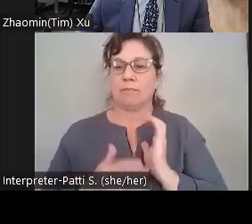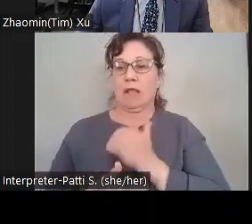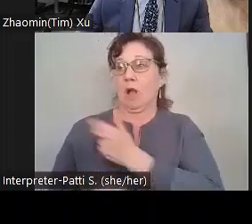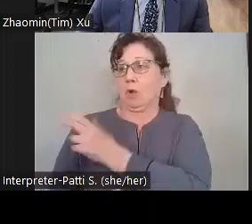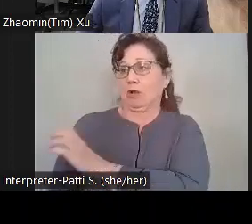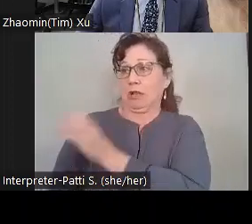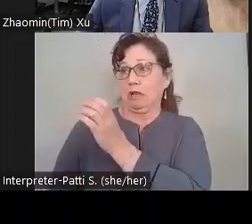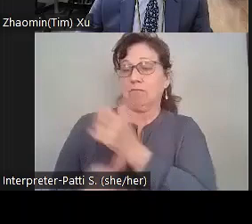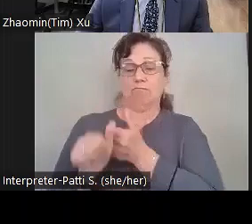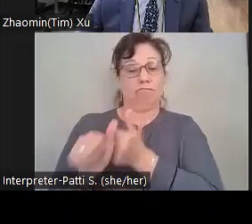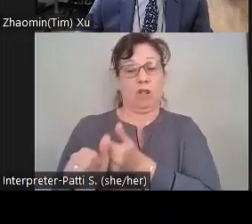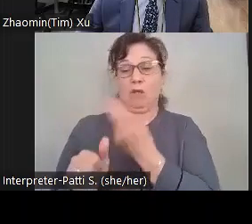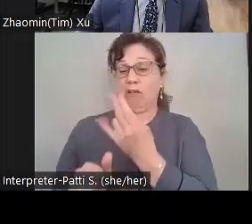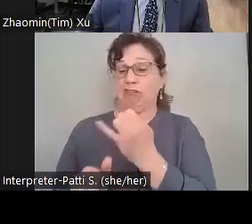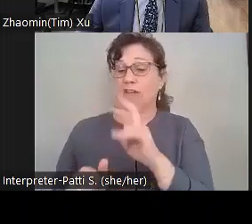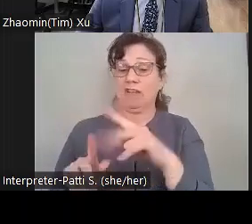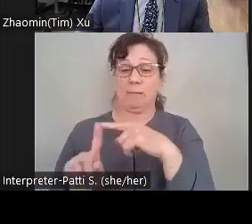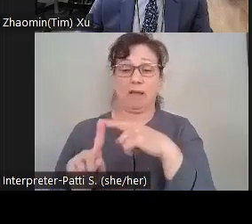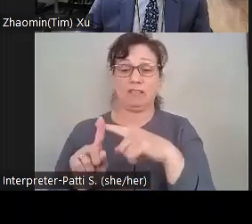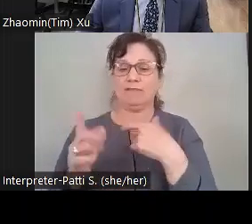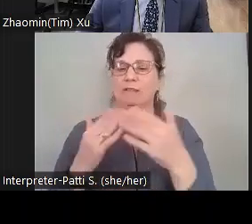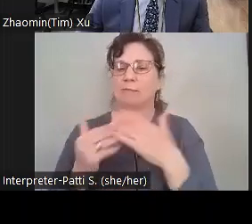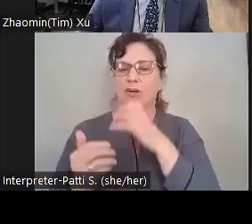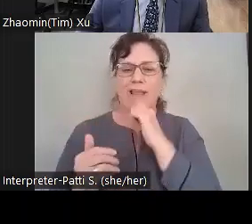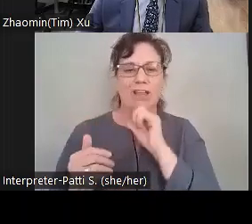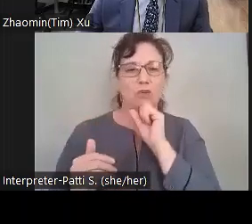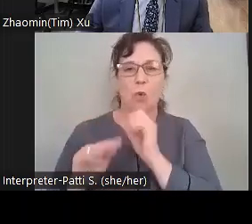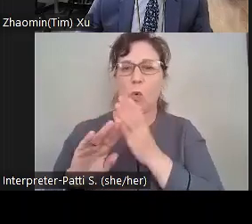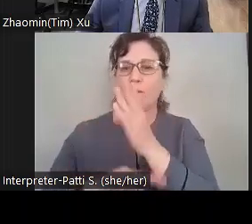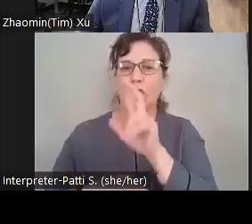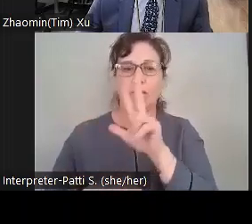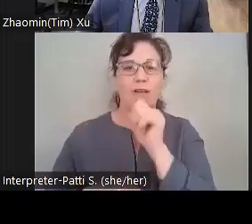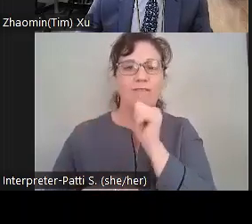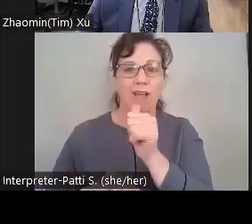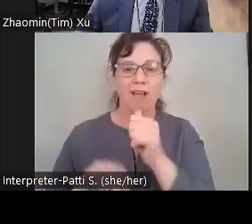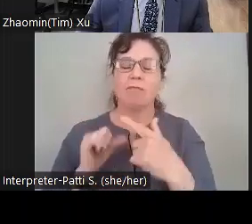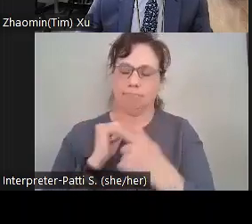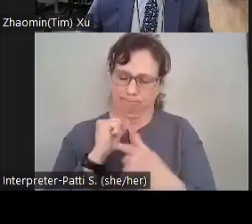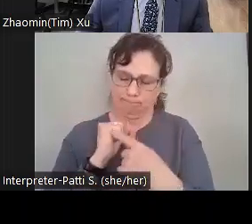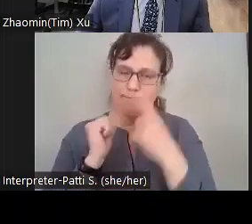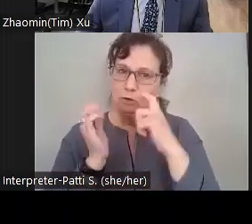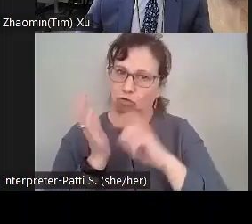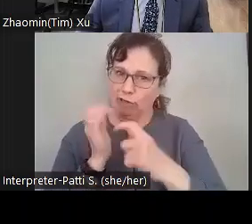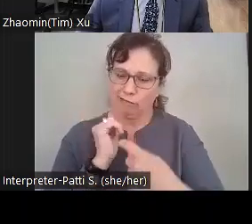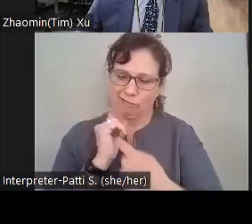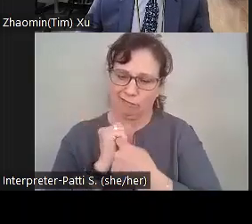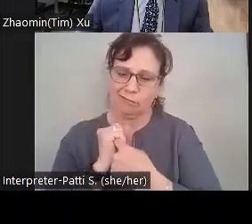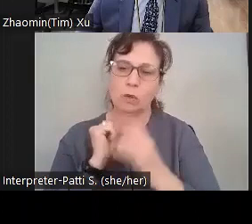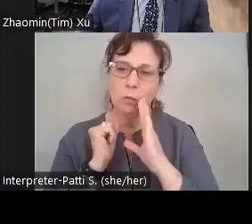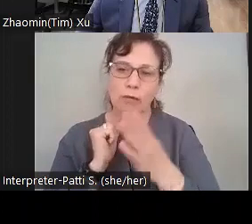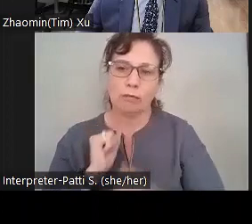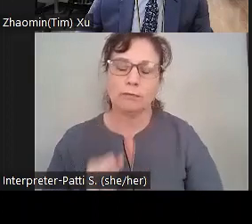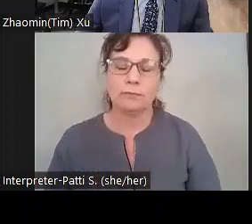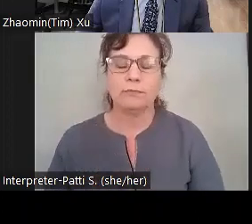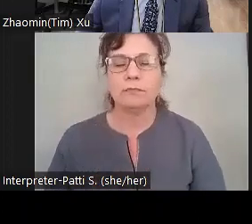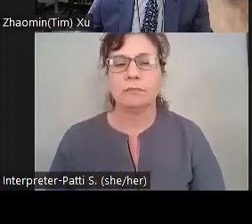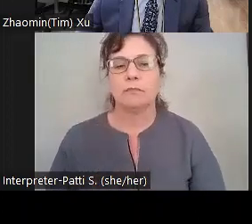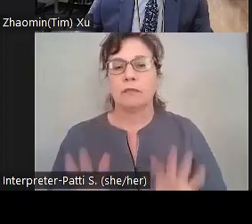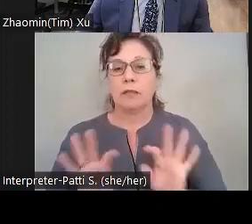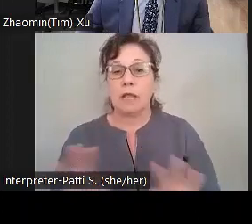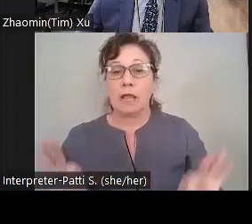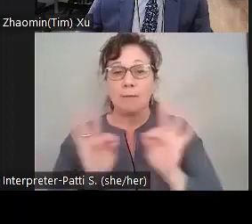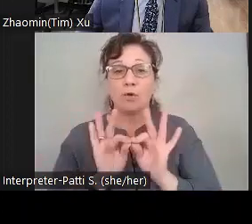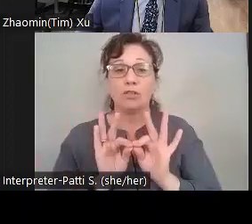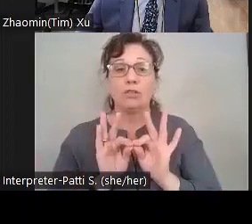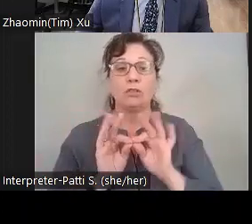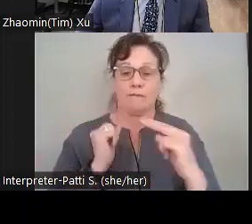positive, even if you're not over the age of 35, you're going to get a DARE. And it's very important to remember that a normal digital anal rectal